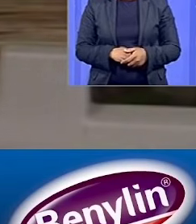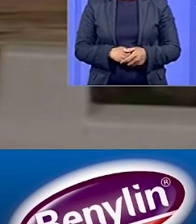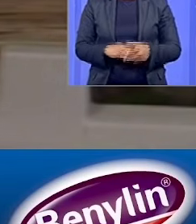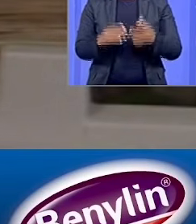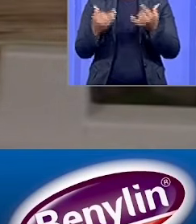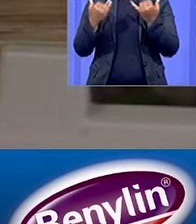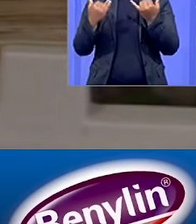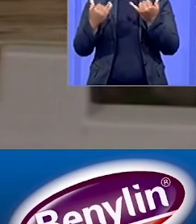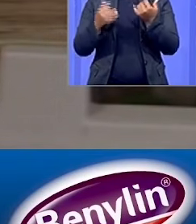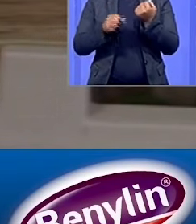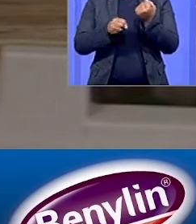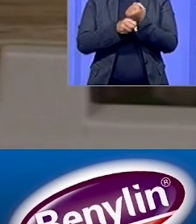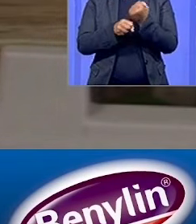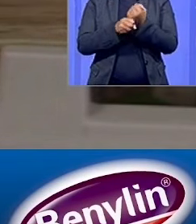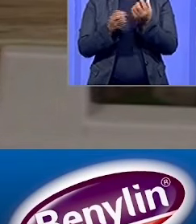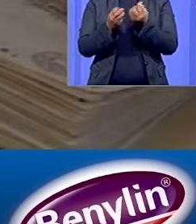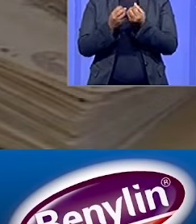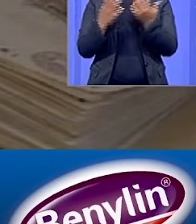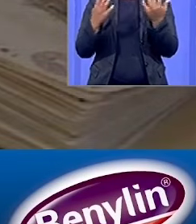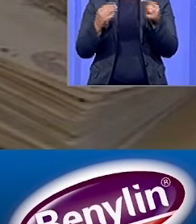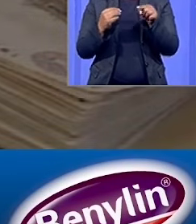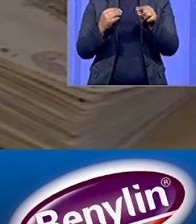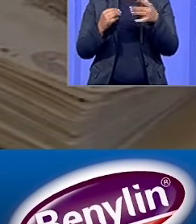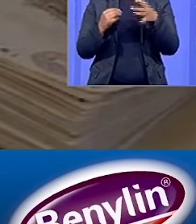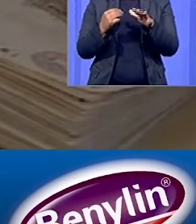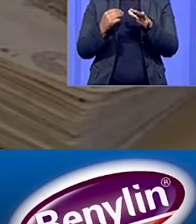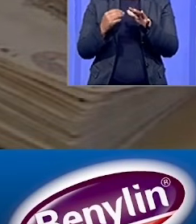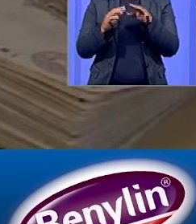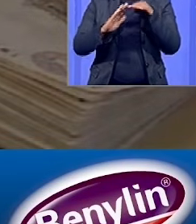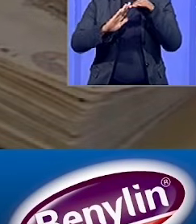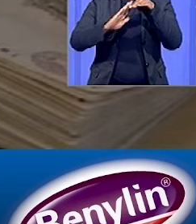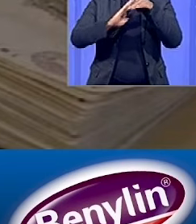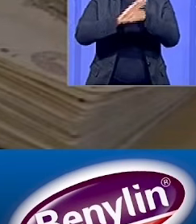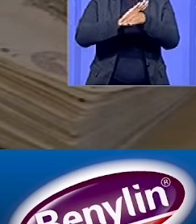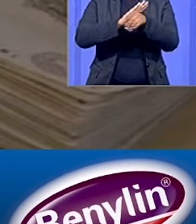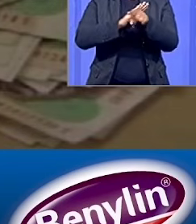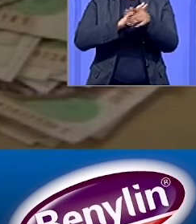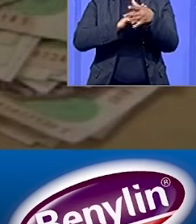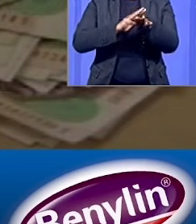e theohile ka dibilione tse 35